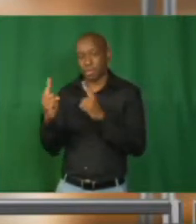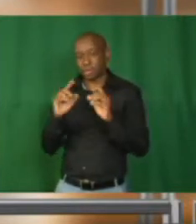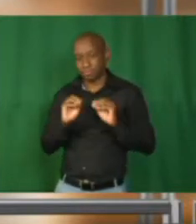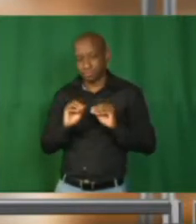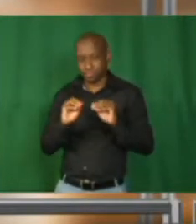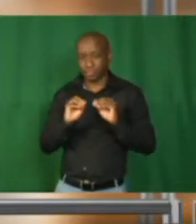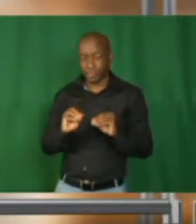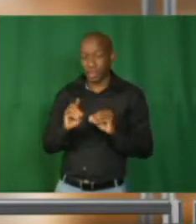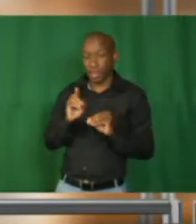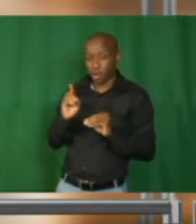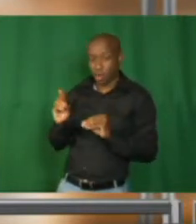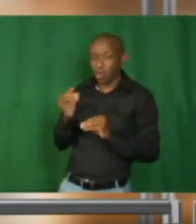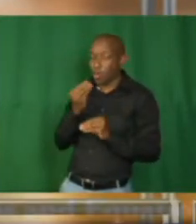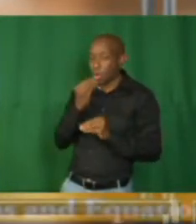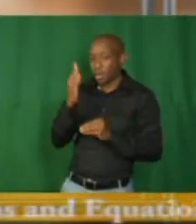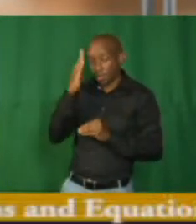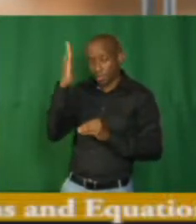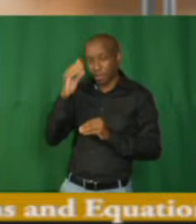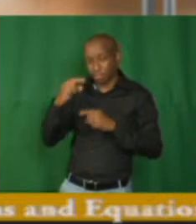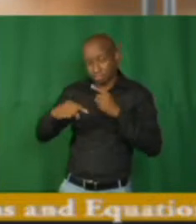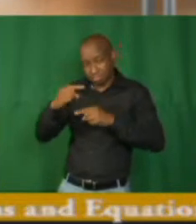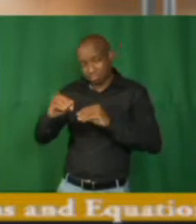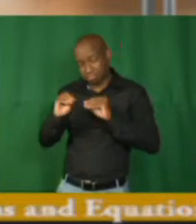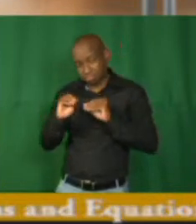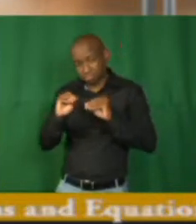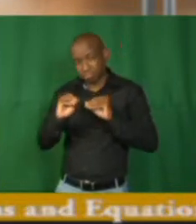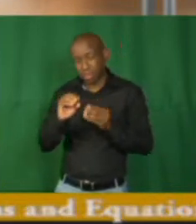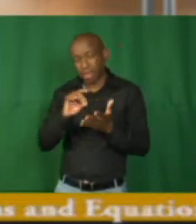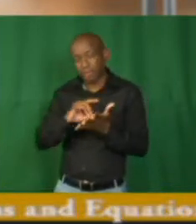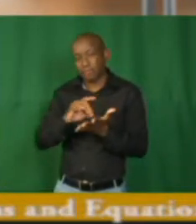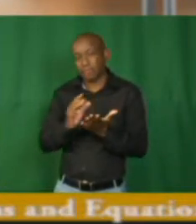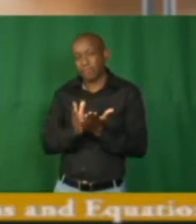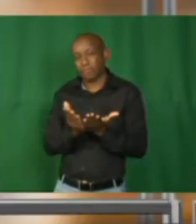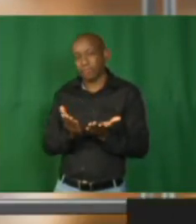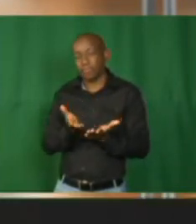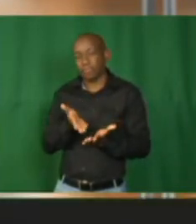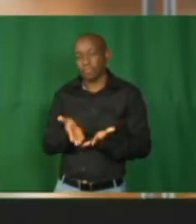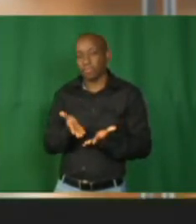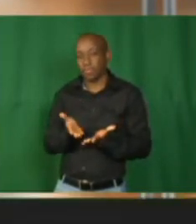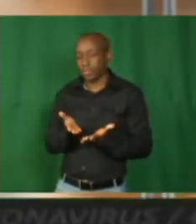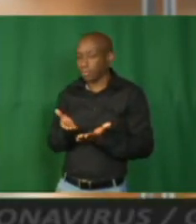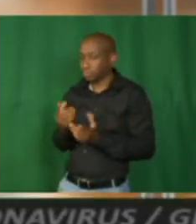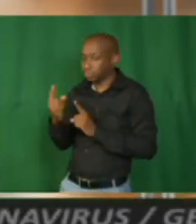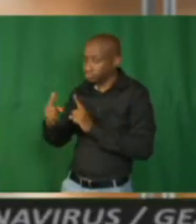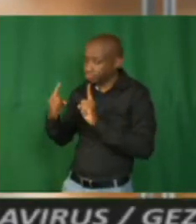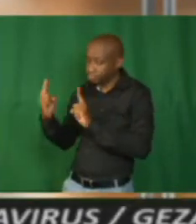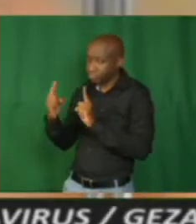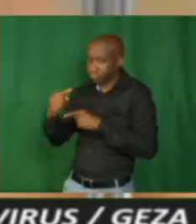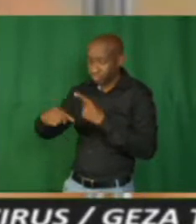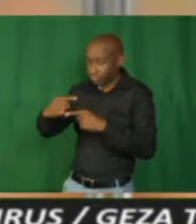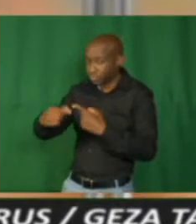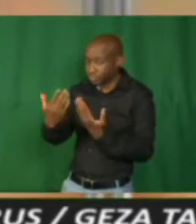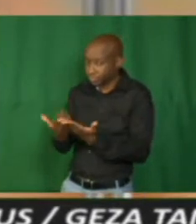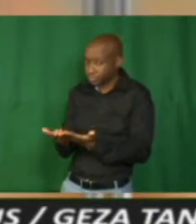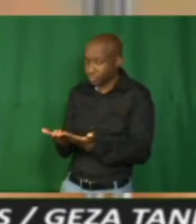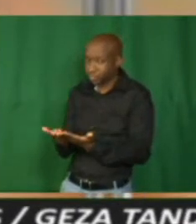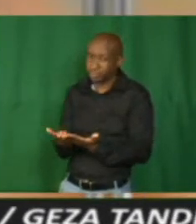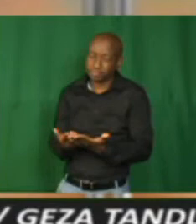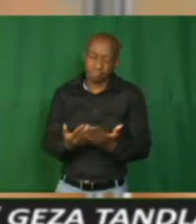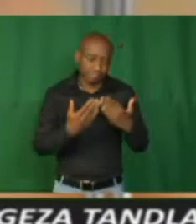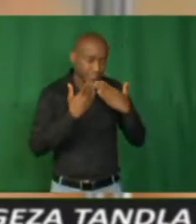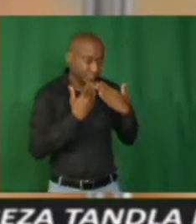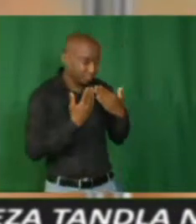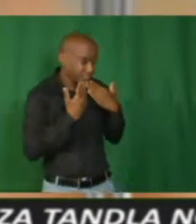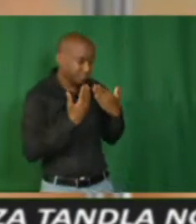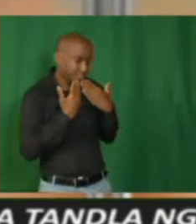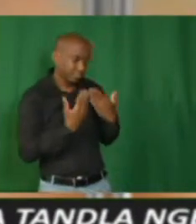and Mr. Sthembiso Dlamini is taking the Form 3s through that. Sthembiso, I think I'll let you carry on with your lesson. Thank you very